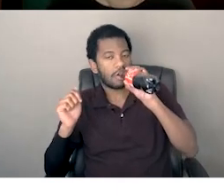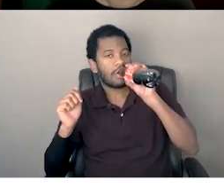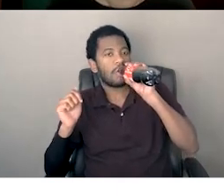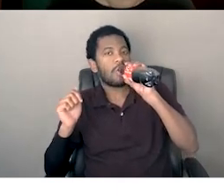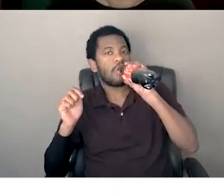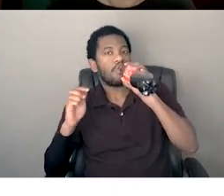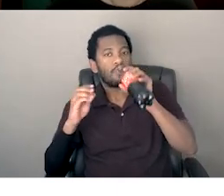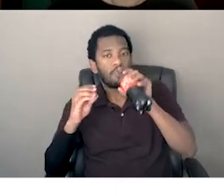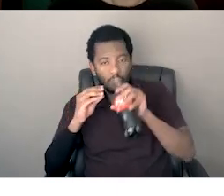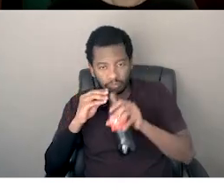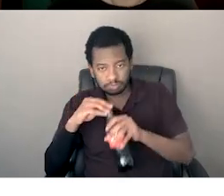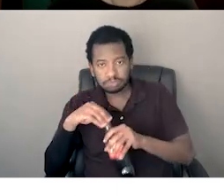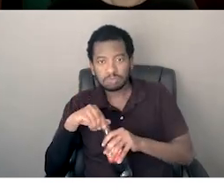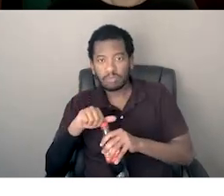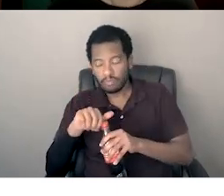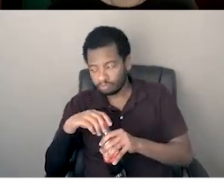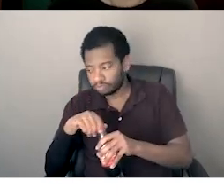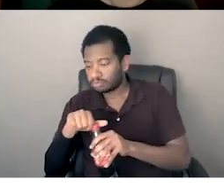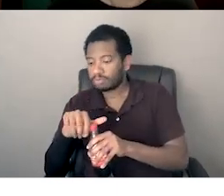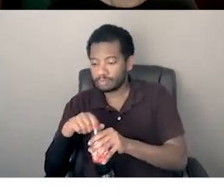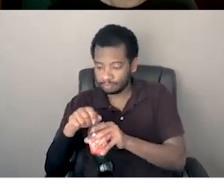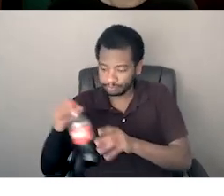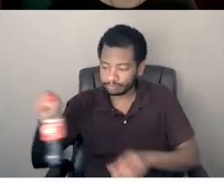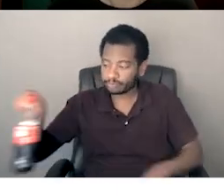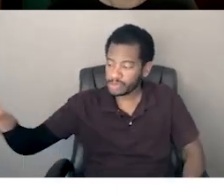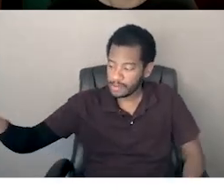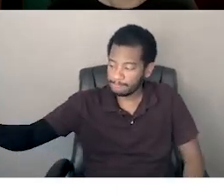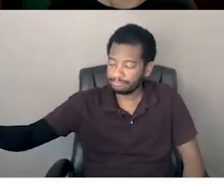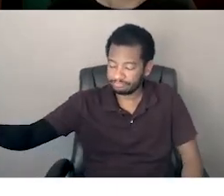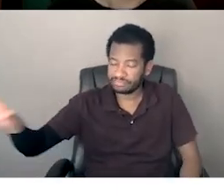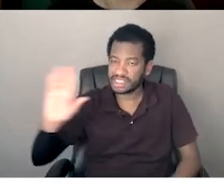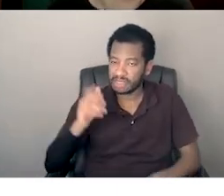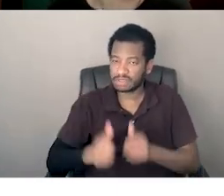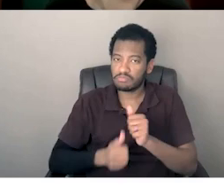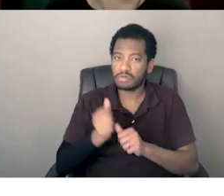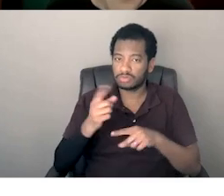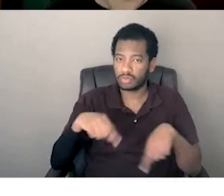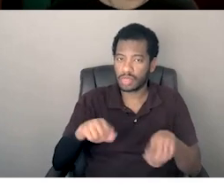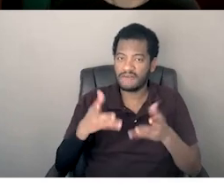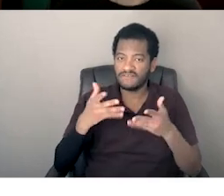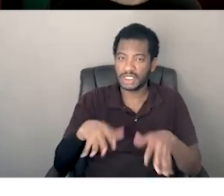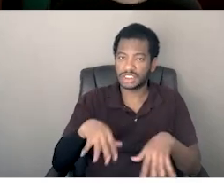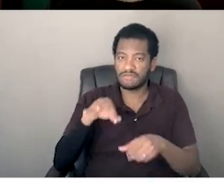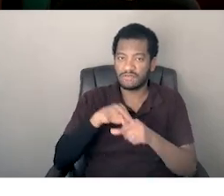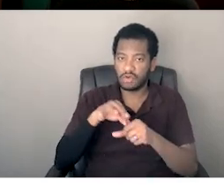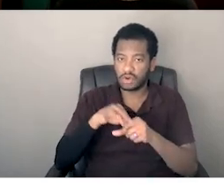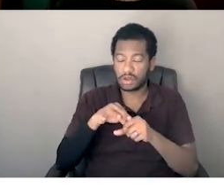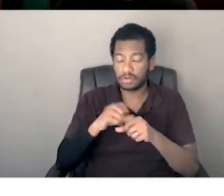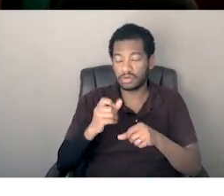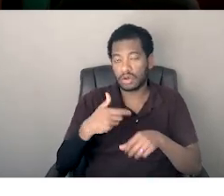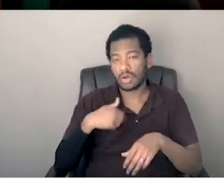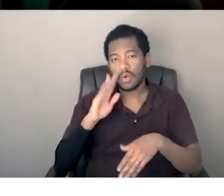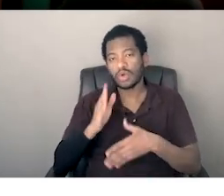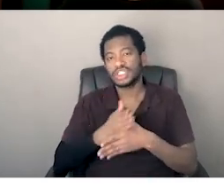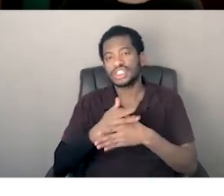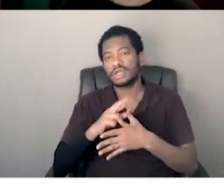So it seems like voting has slowed down. I'm going to share these results for all of us to see. Looks like a lot of folks